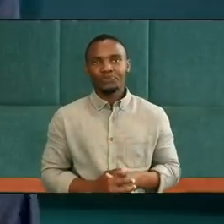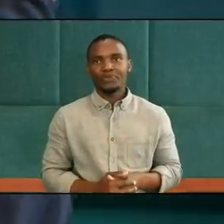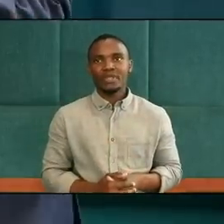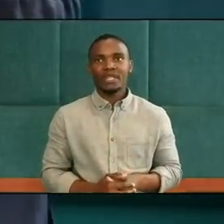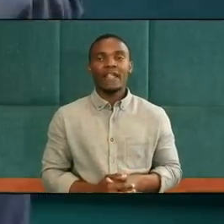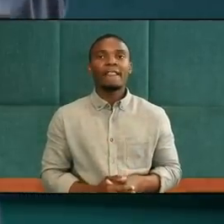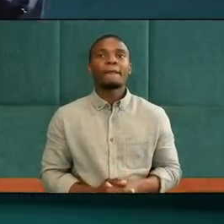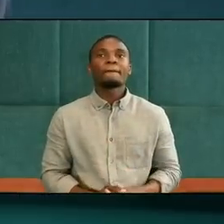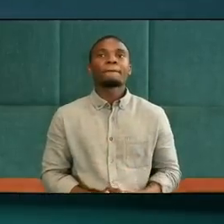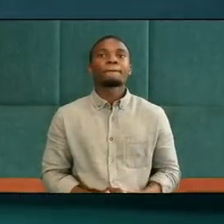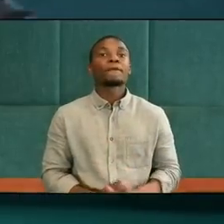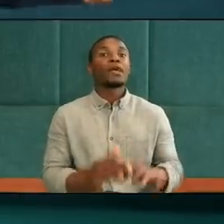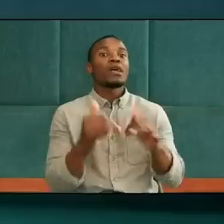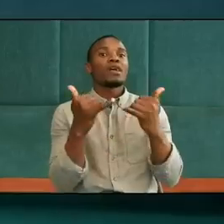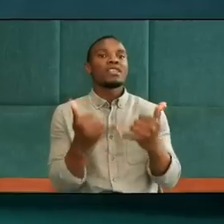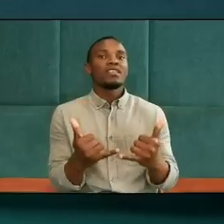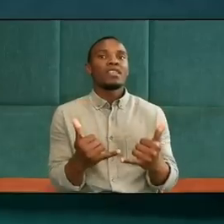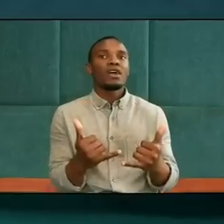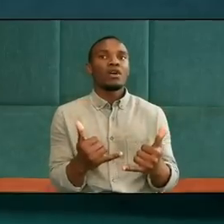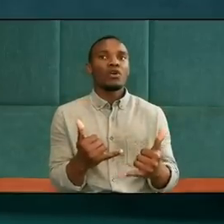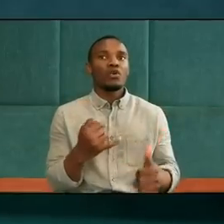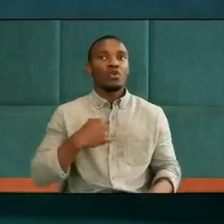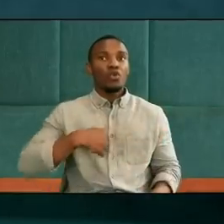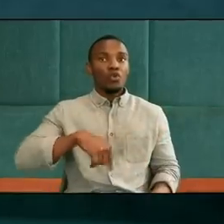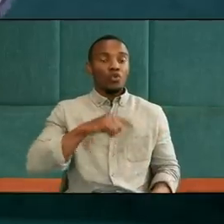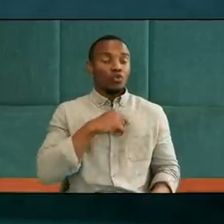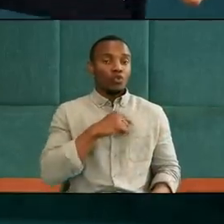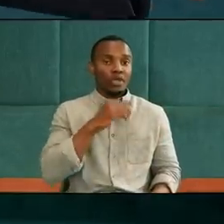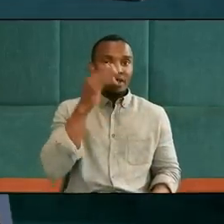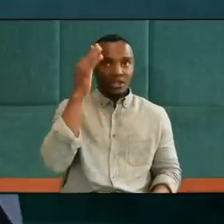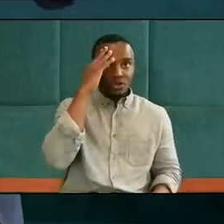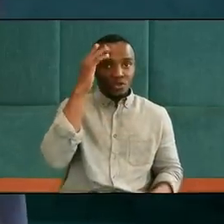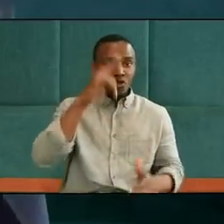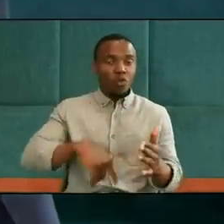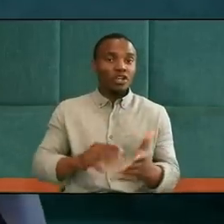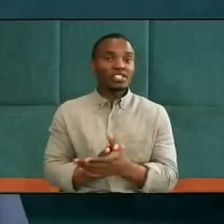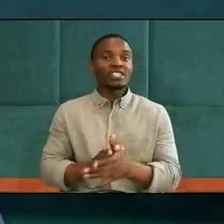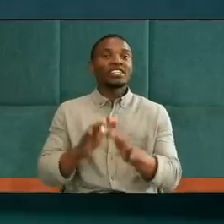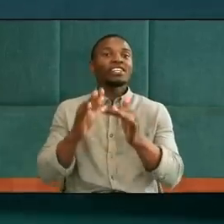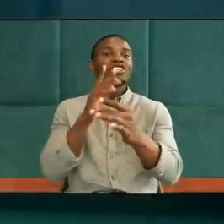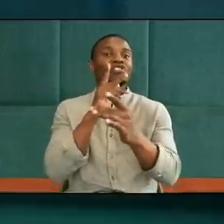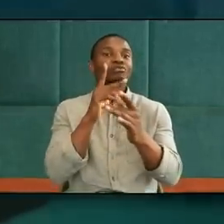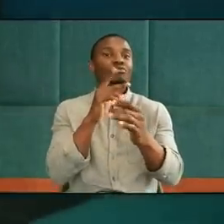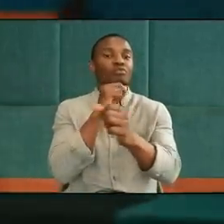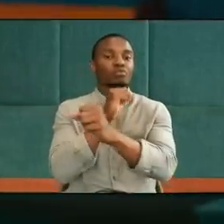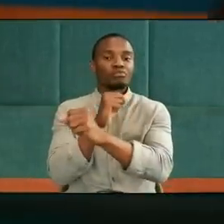So there's a, but now you realize now, there's a war over Peter.